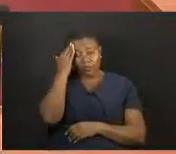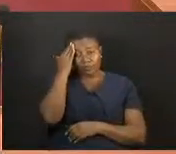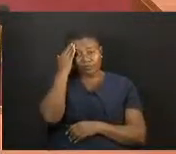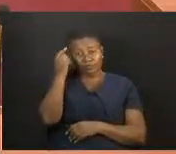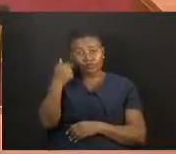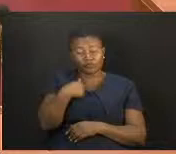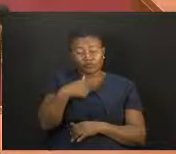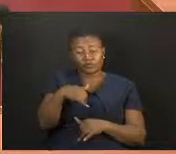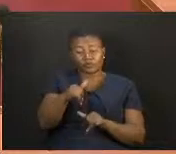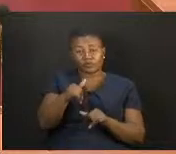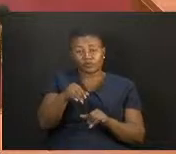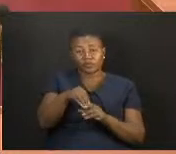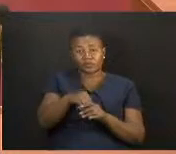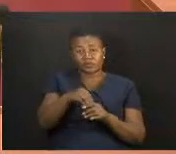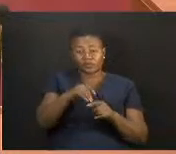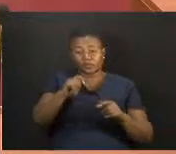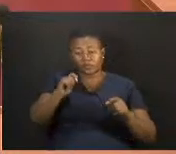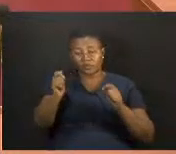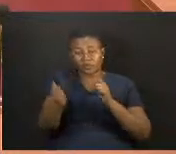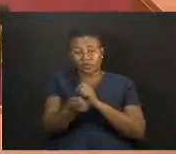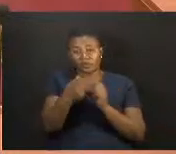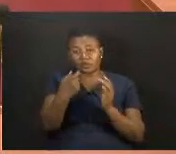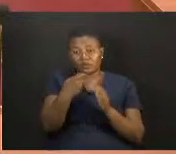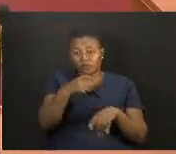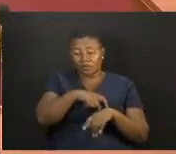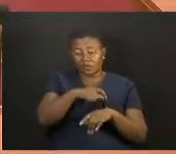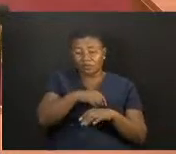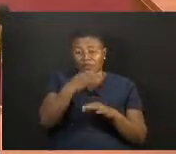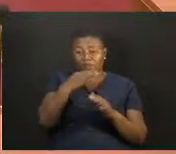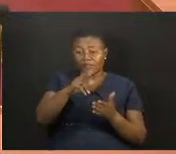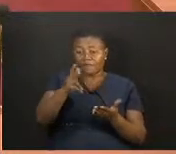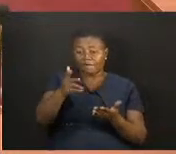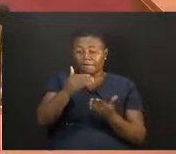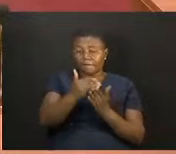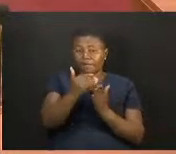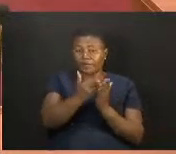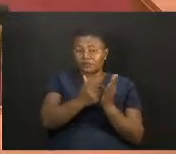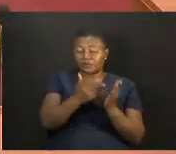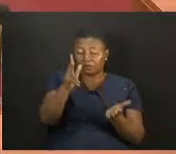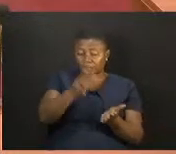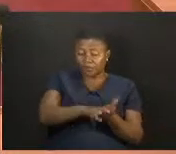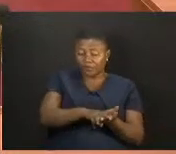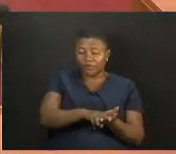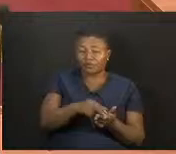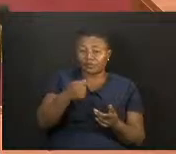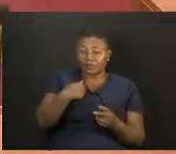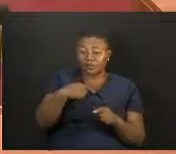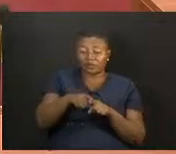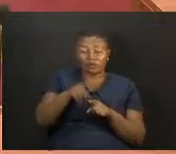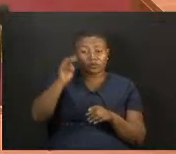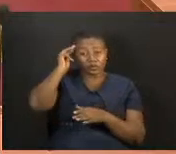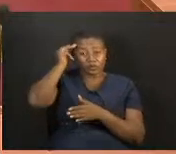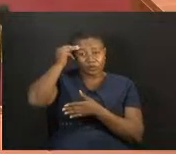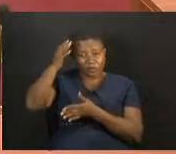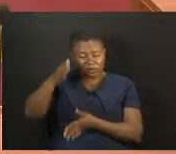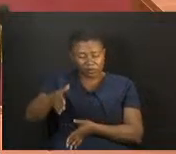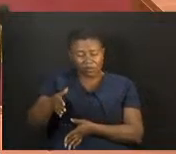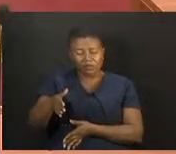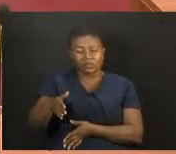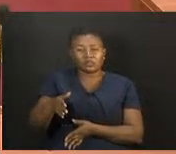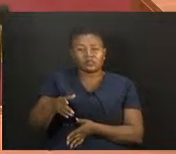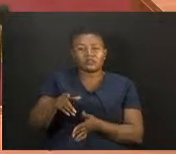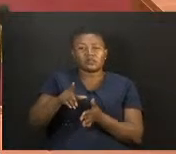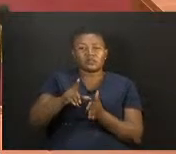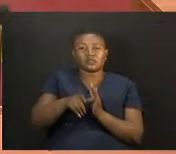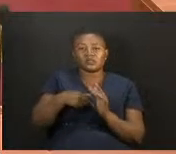still in the transition period, and until a budget is approved, as minister, I simply cannot execute any